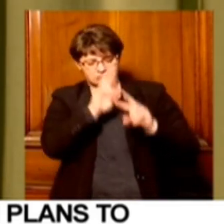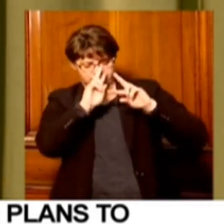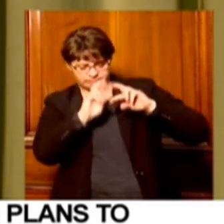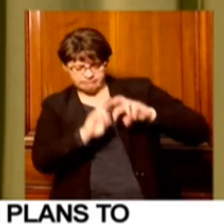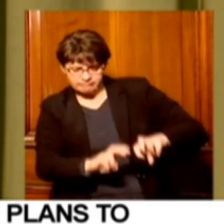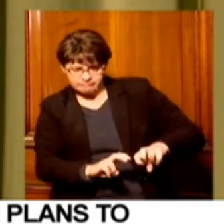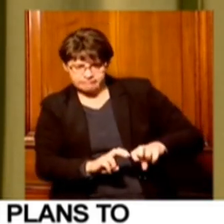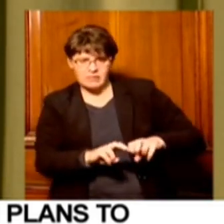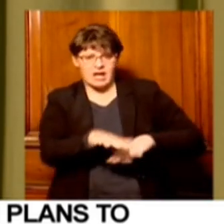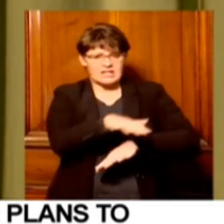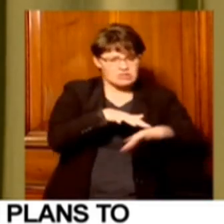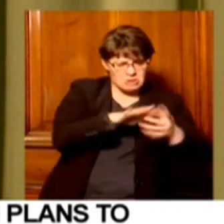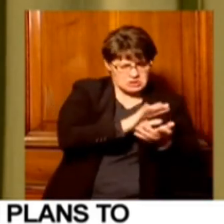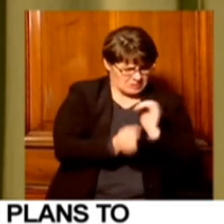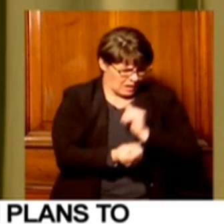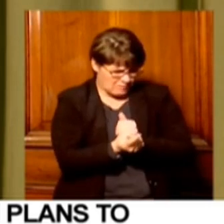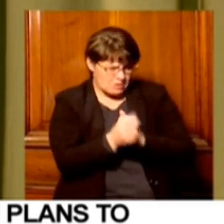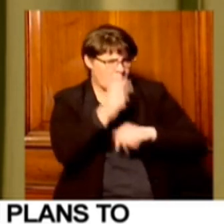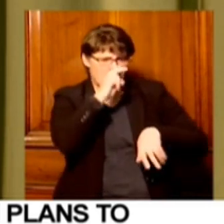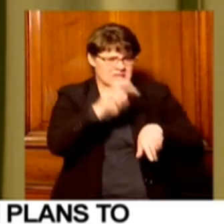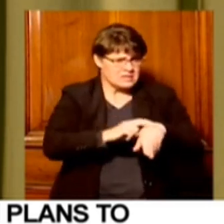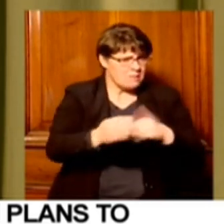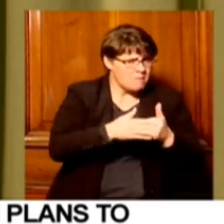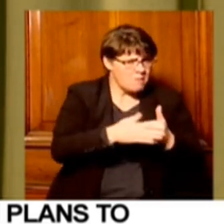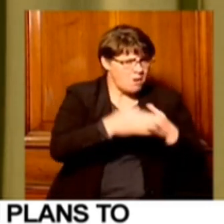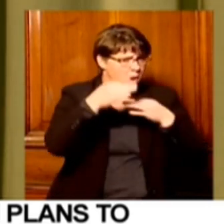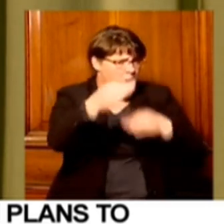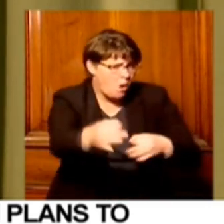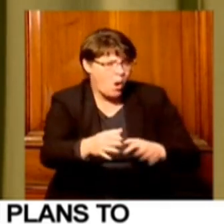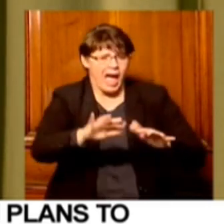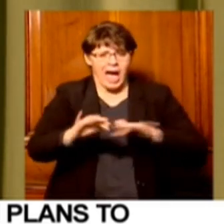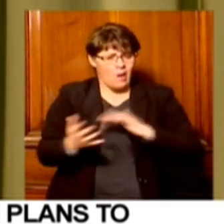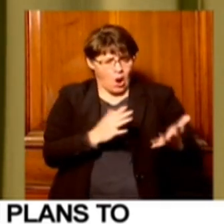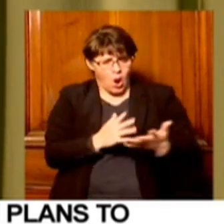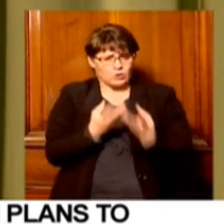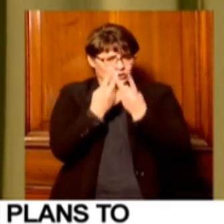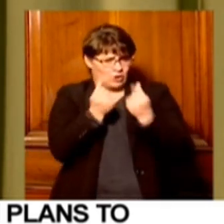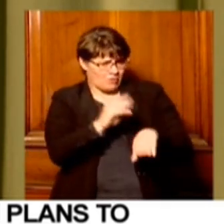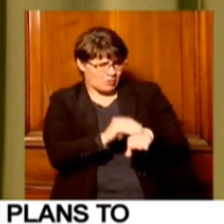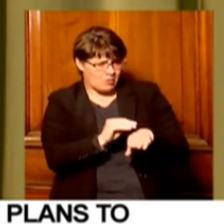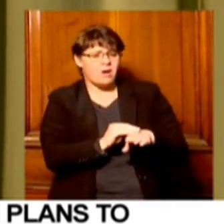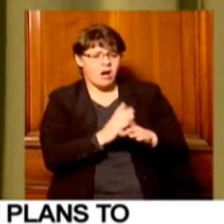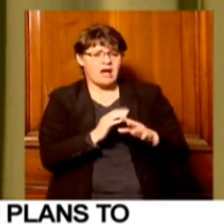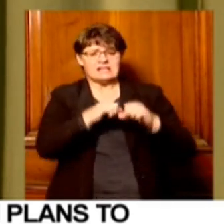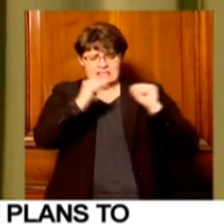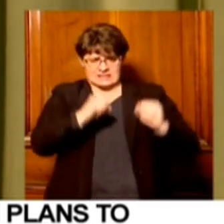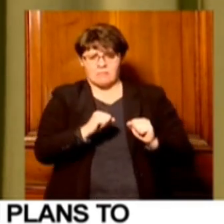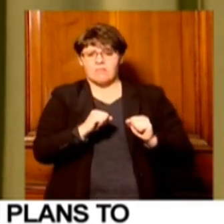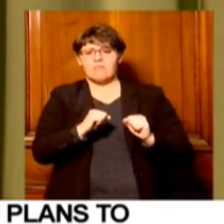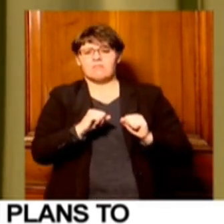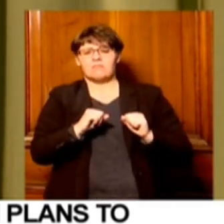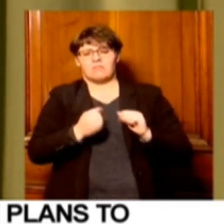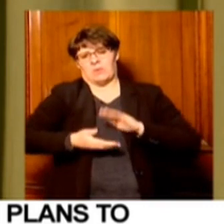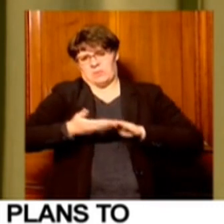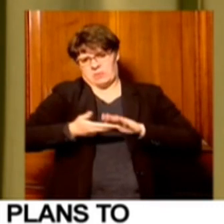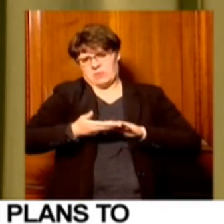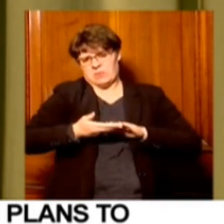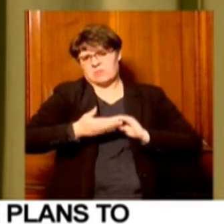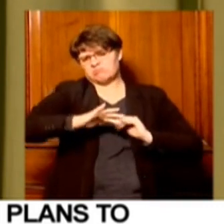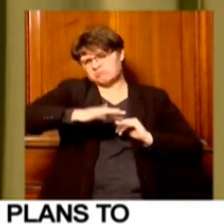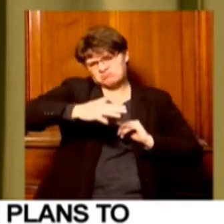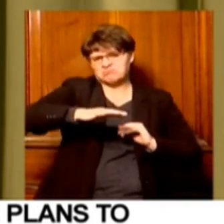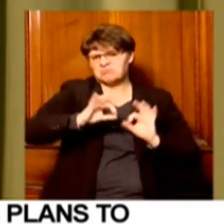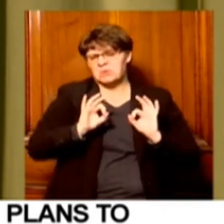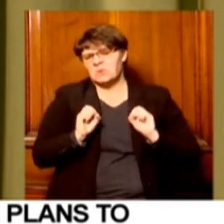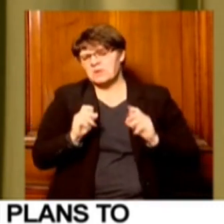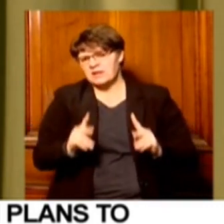it unfolds, and we will see how it pans out. If the system is fairly holding up, and with our plan now and